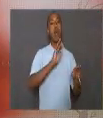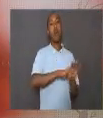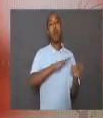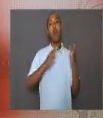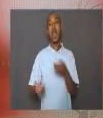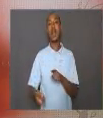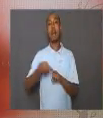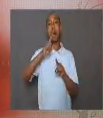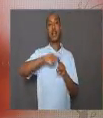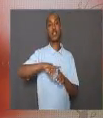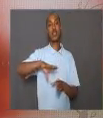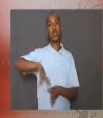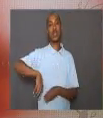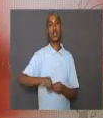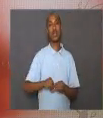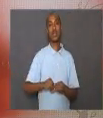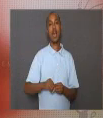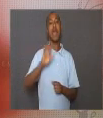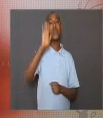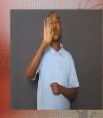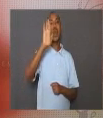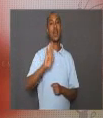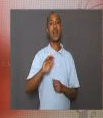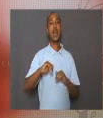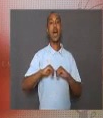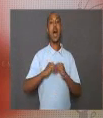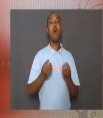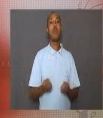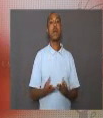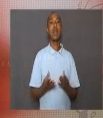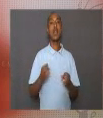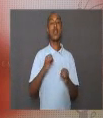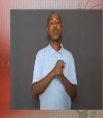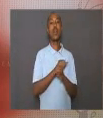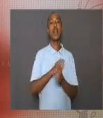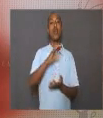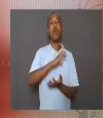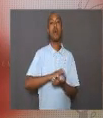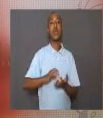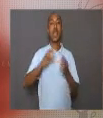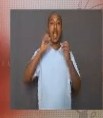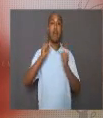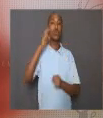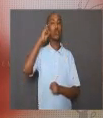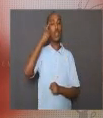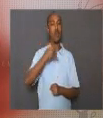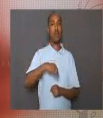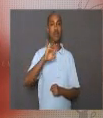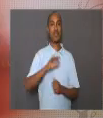Welcome back, students. I wonder how many inorganic compounds you were able to think